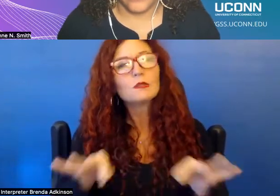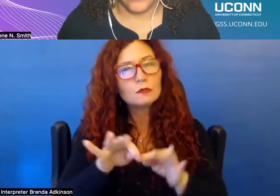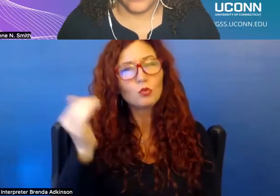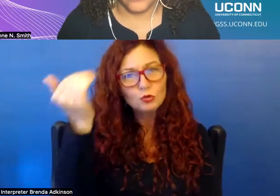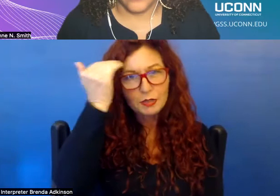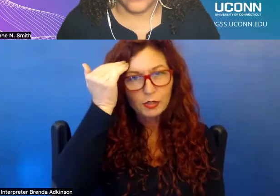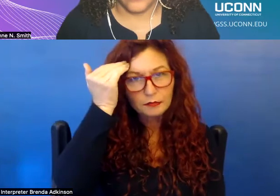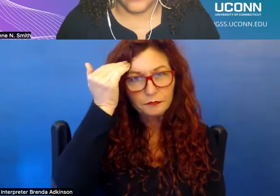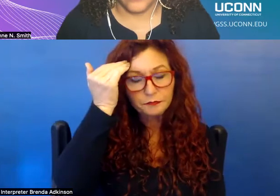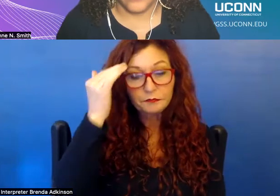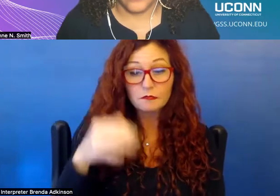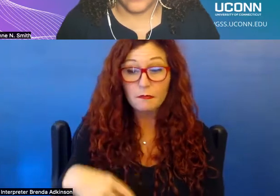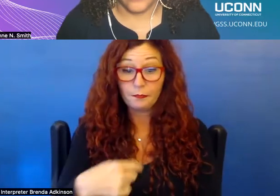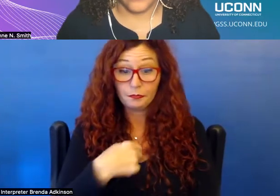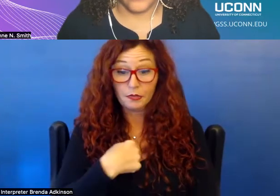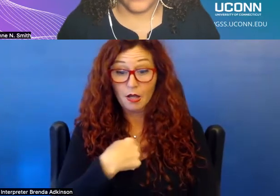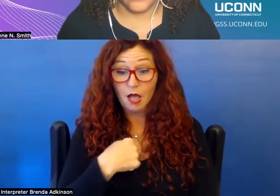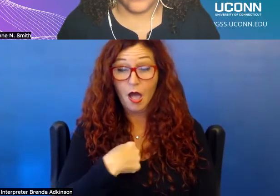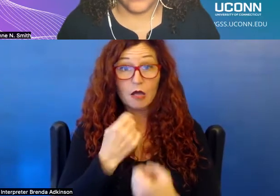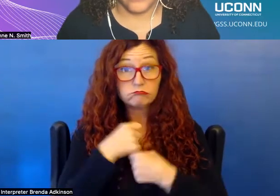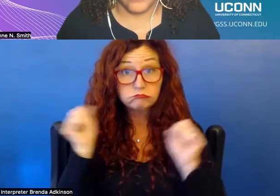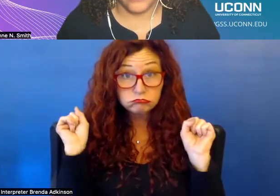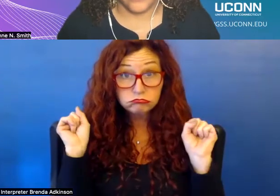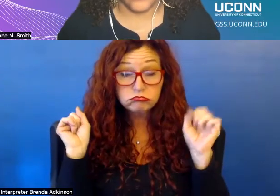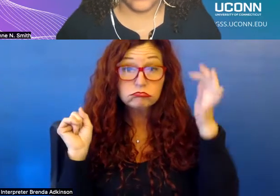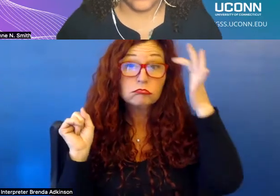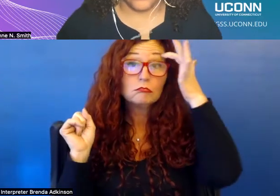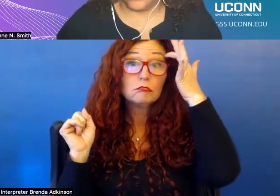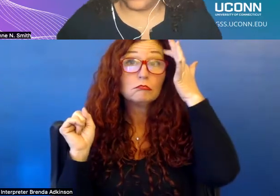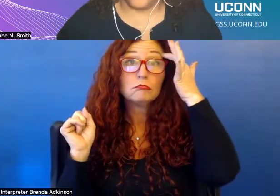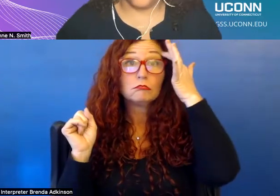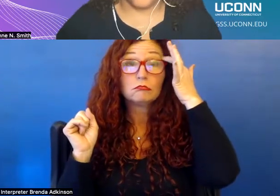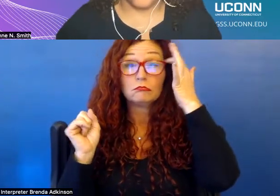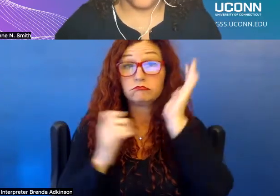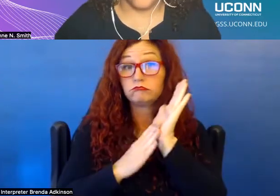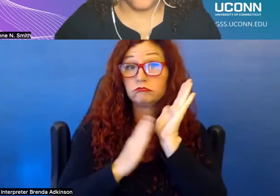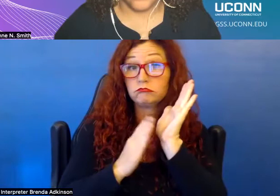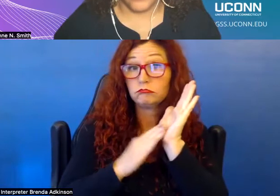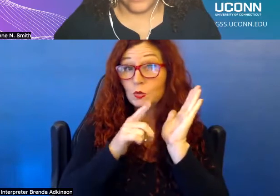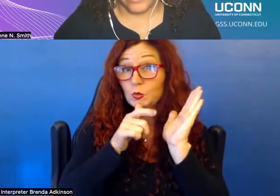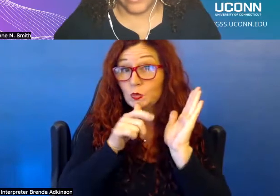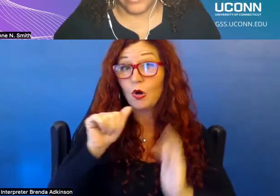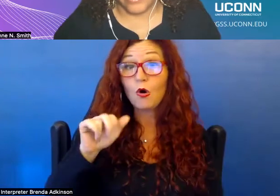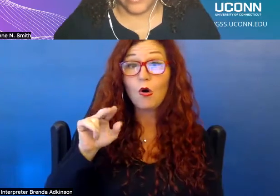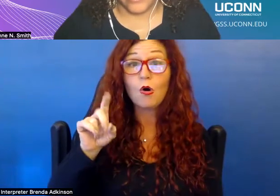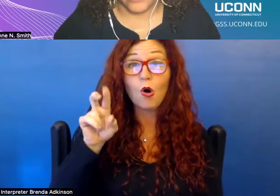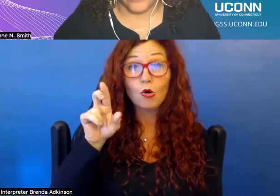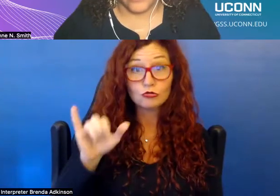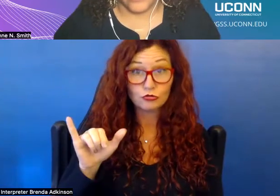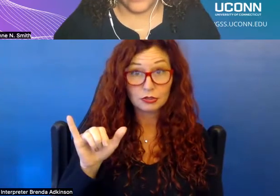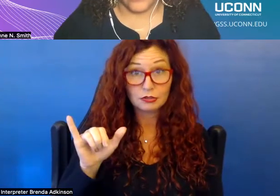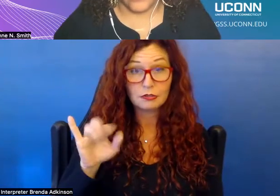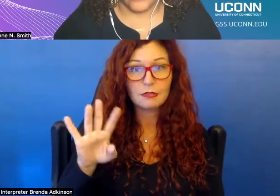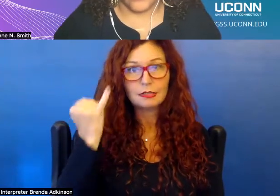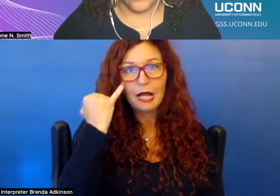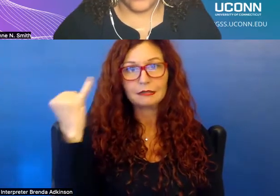I want to say that I am out, and I credit Audre Lorde in terms of the notion around being out. I